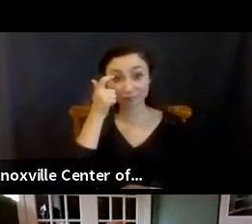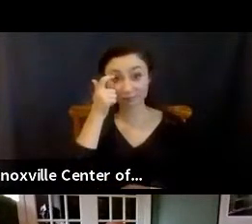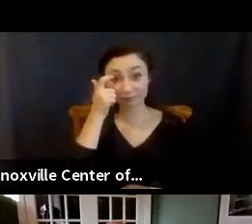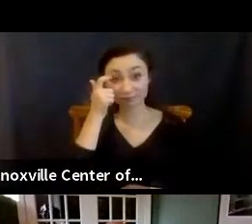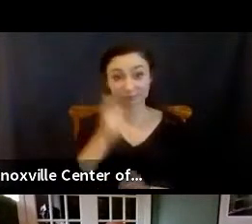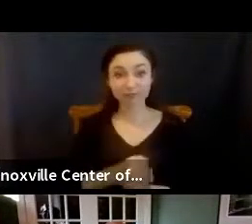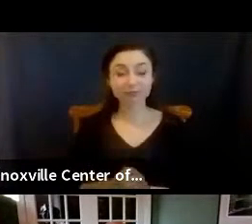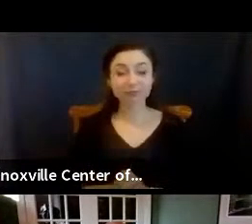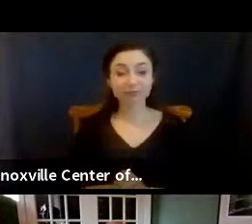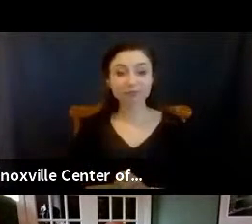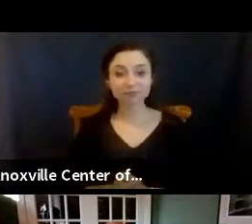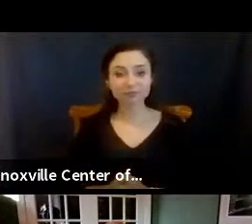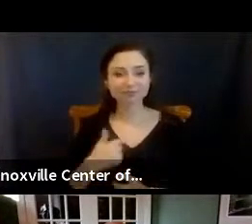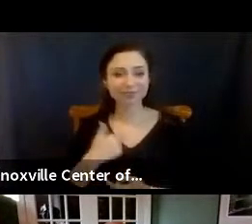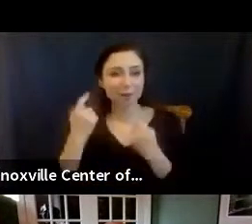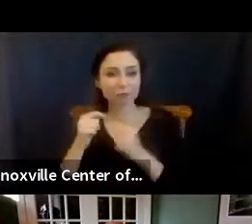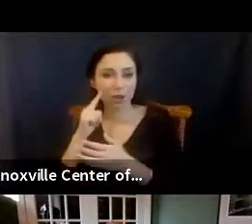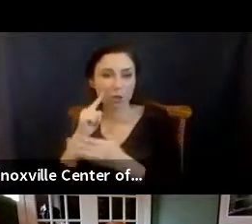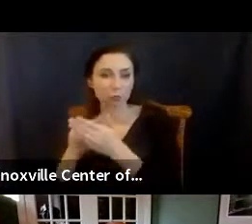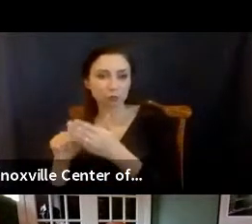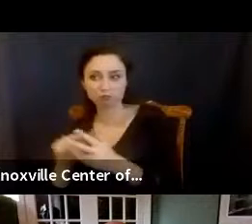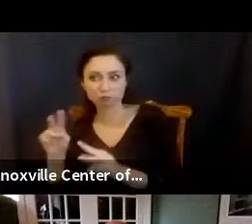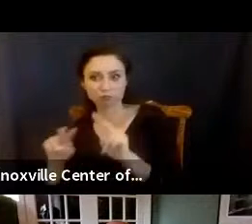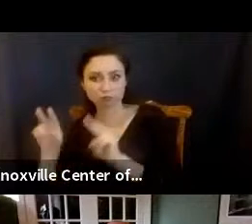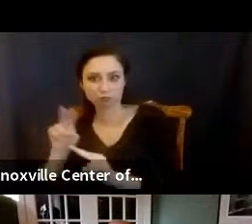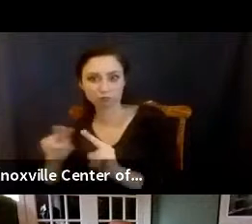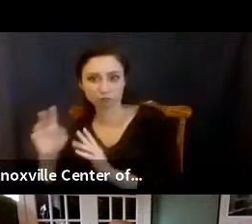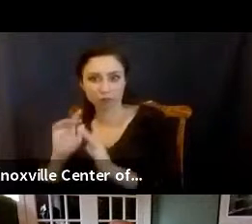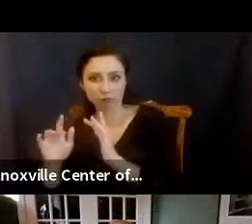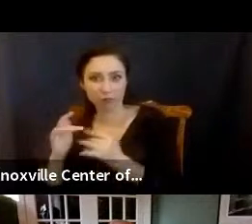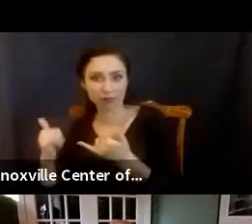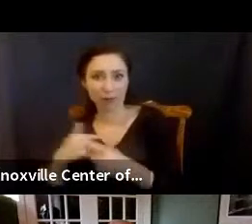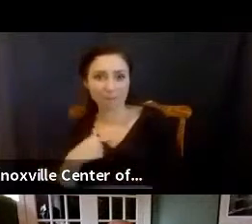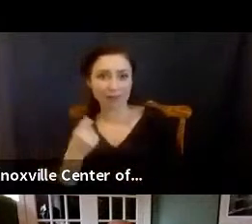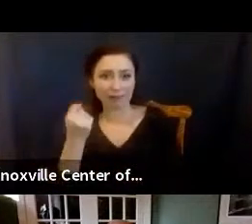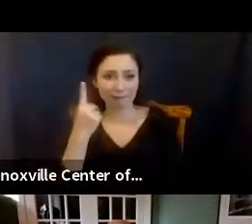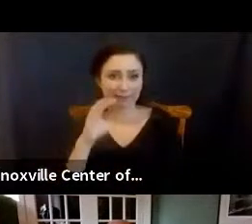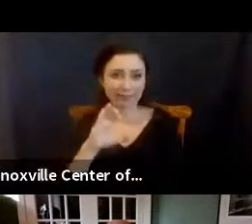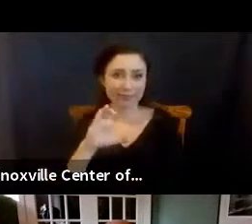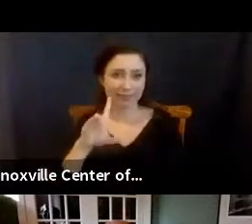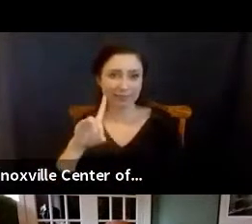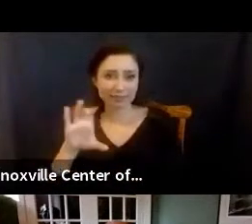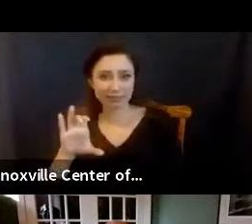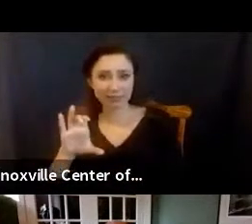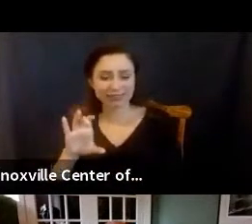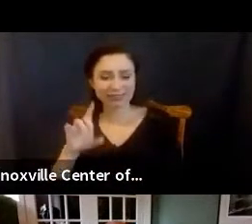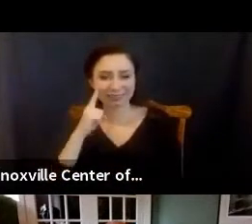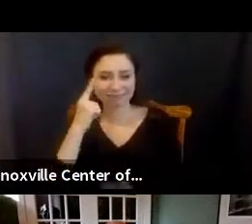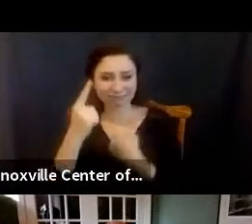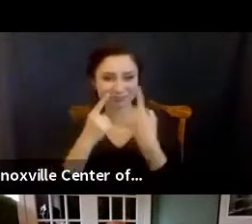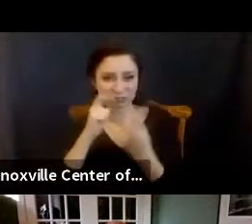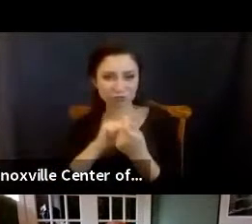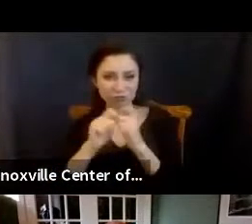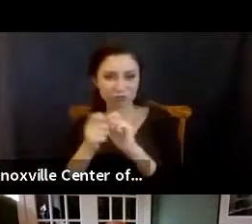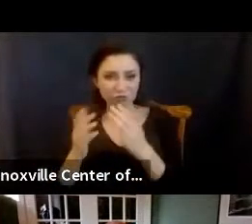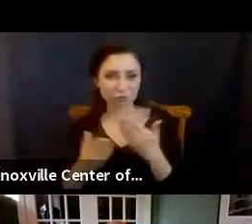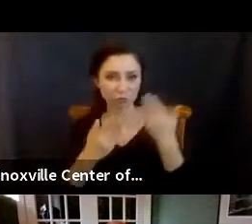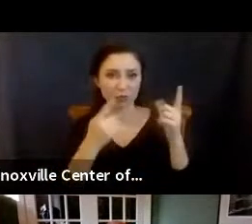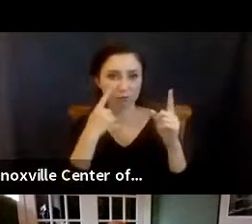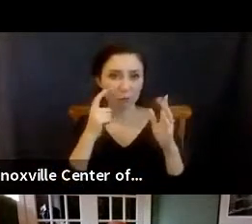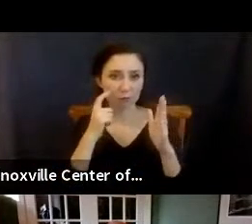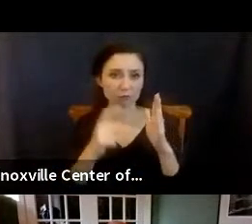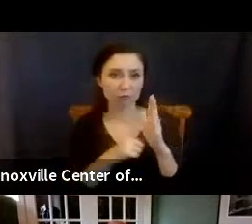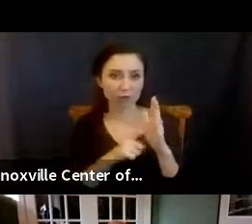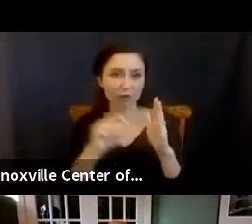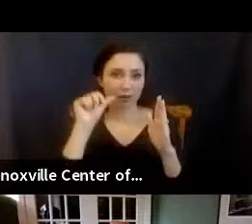I'm trying to look it up right now, but my understanding is the CDC is reconsidering its recommendations for recognizing